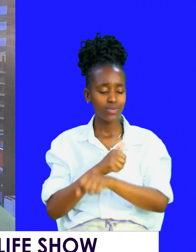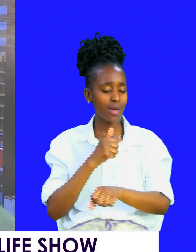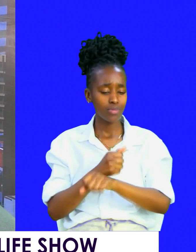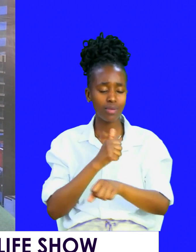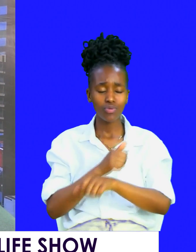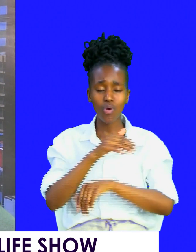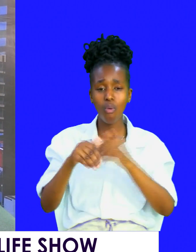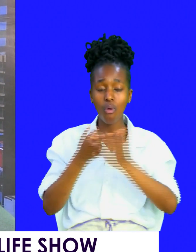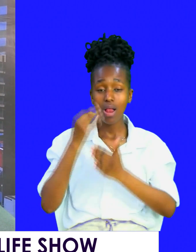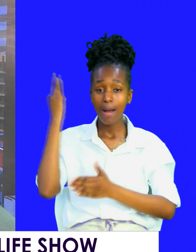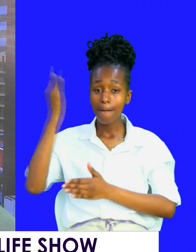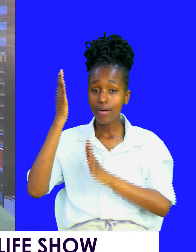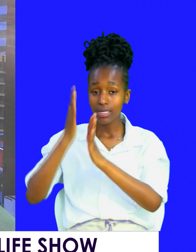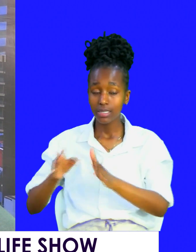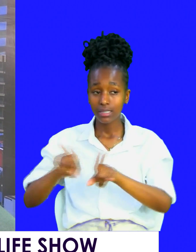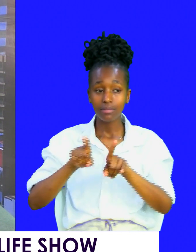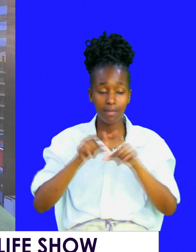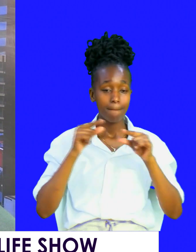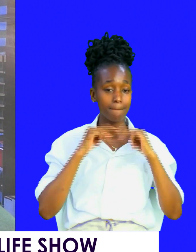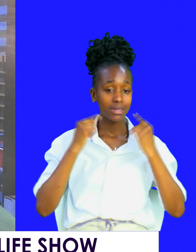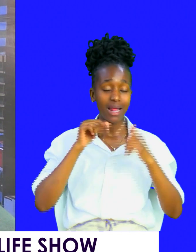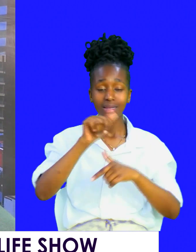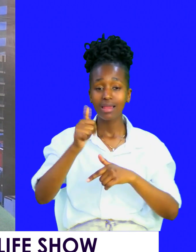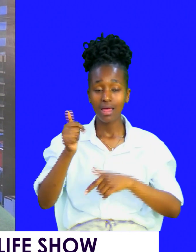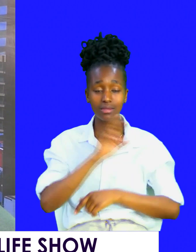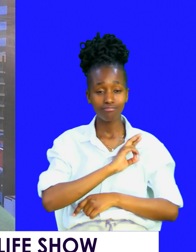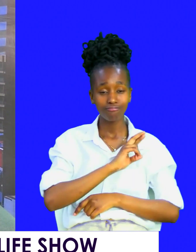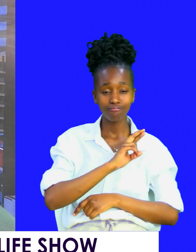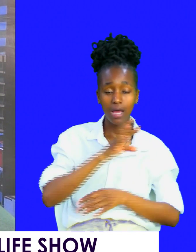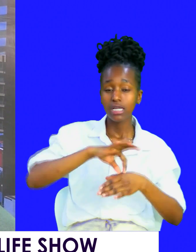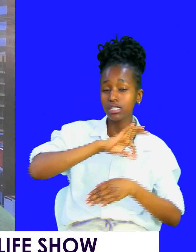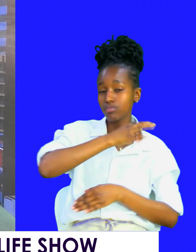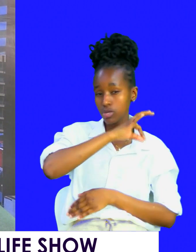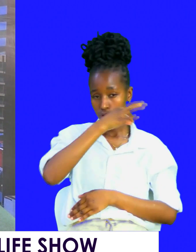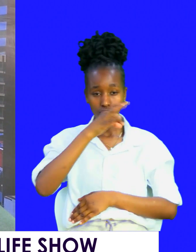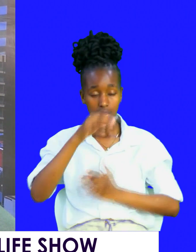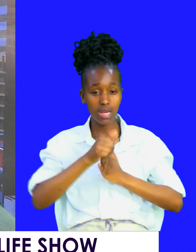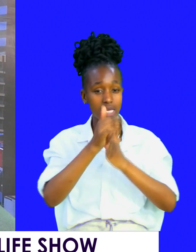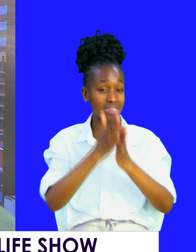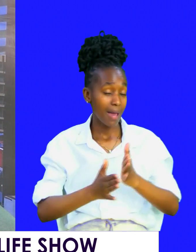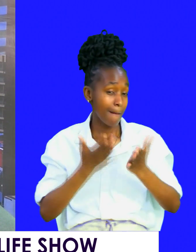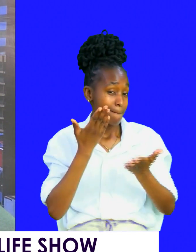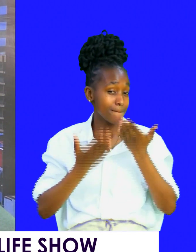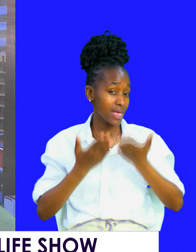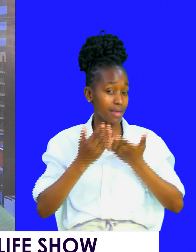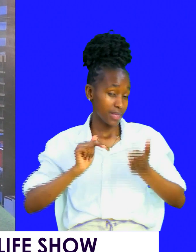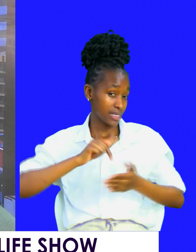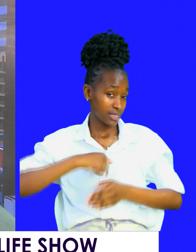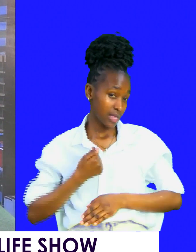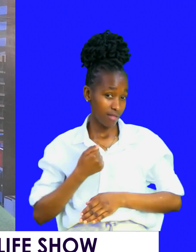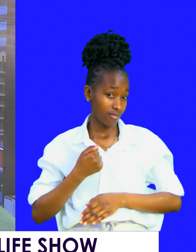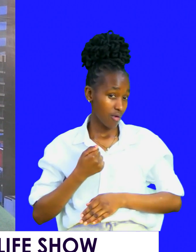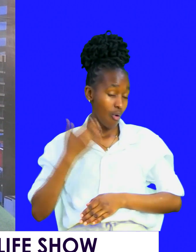and priests and spiritual leaders, maybe there is a part of you that is prone to